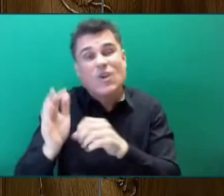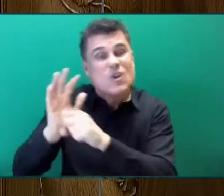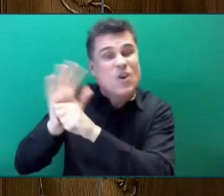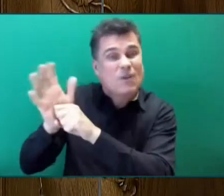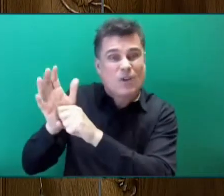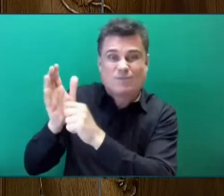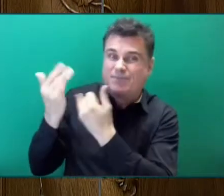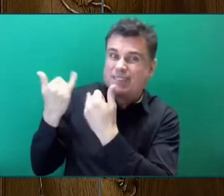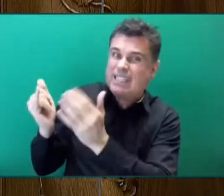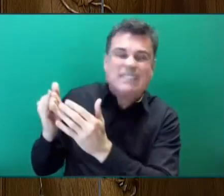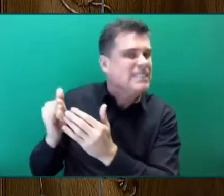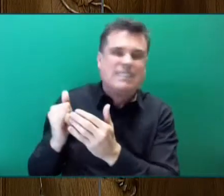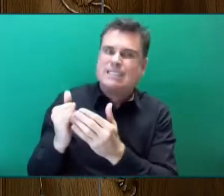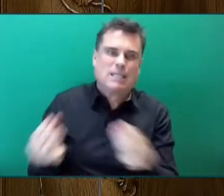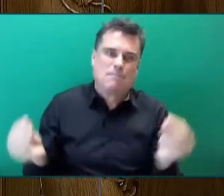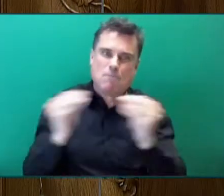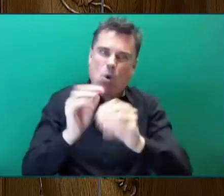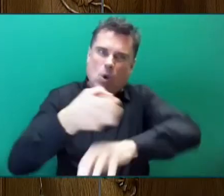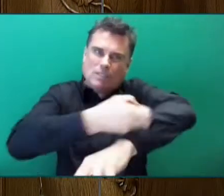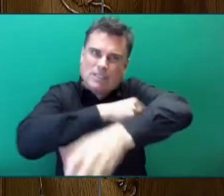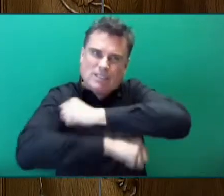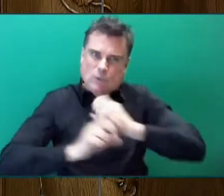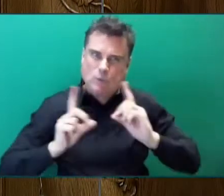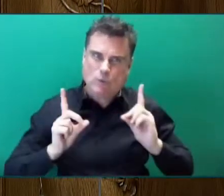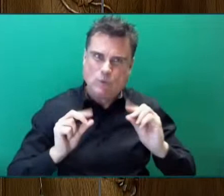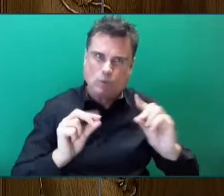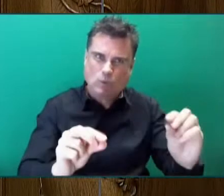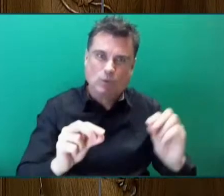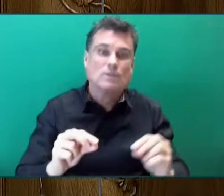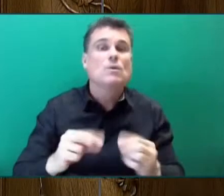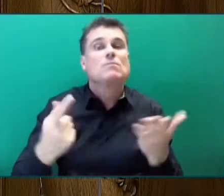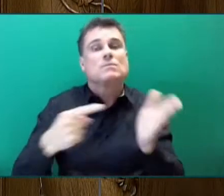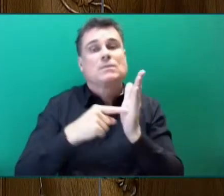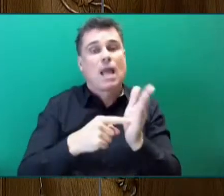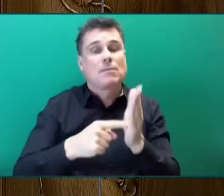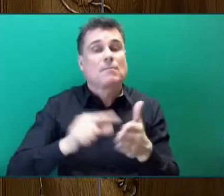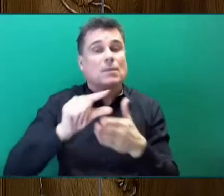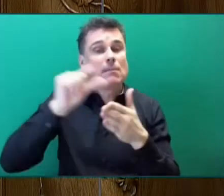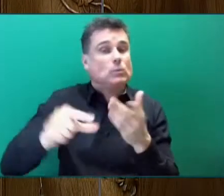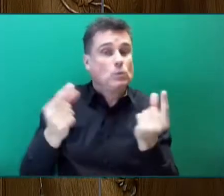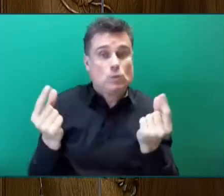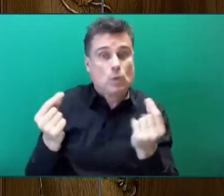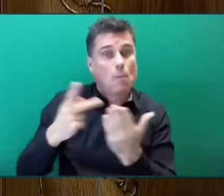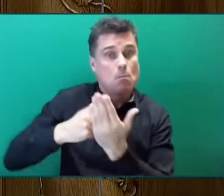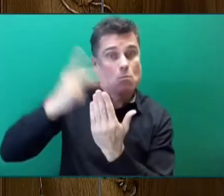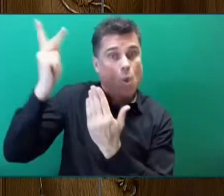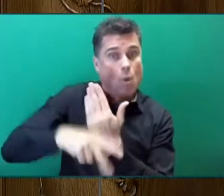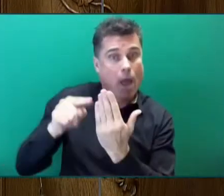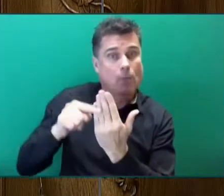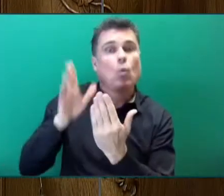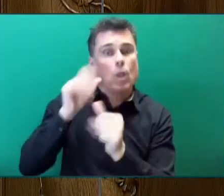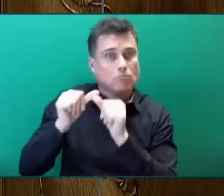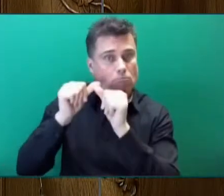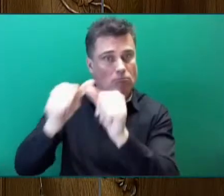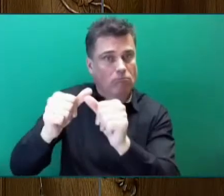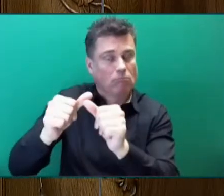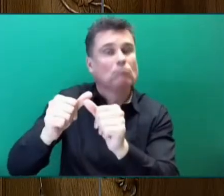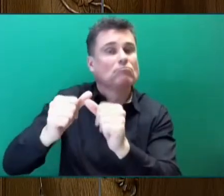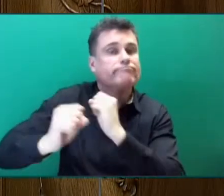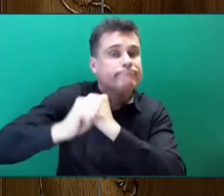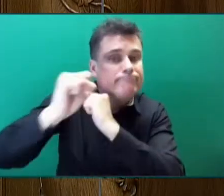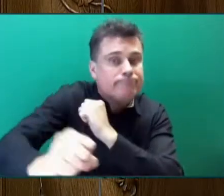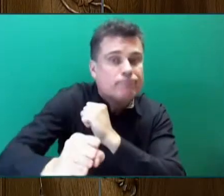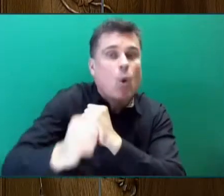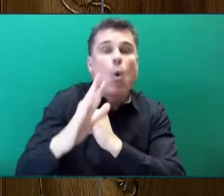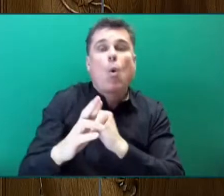place. Some programs will be extended or expanded, and new ones launched. First and foremost, we will continue to support